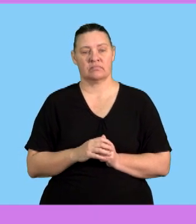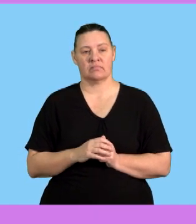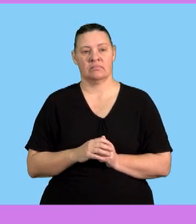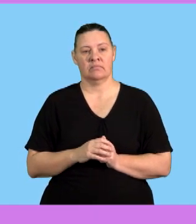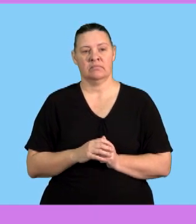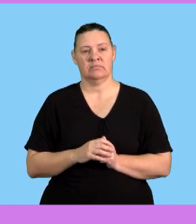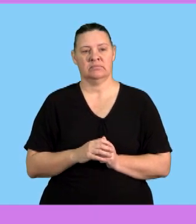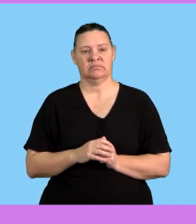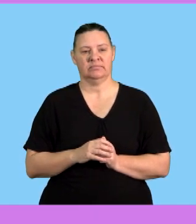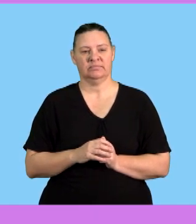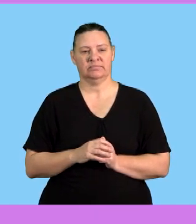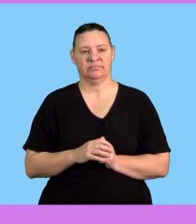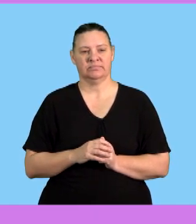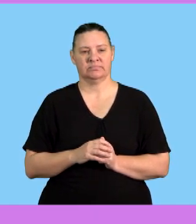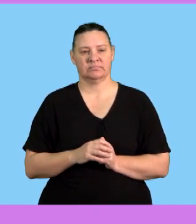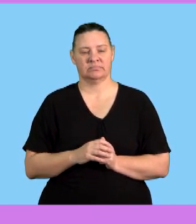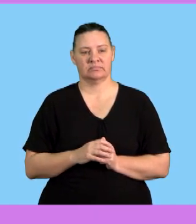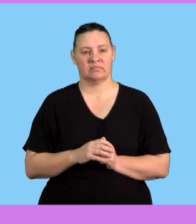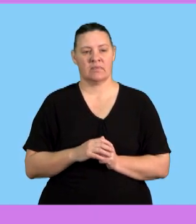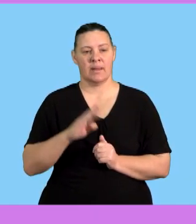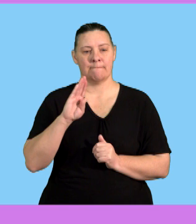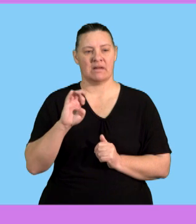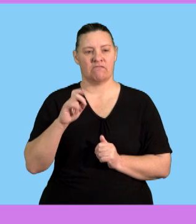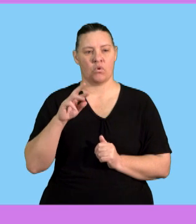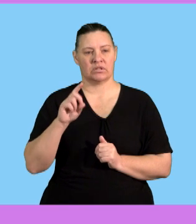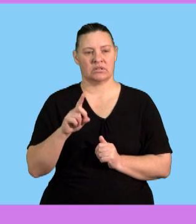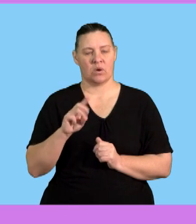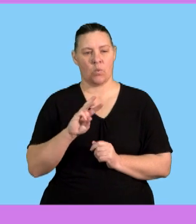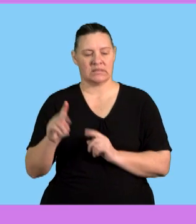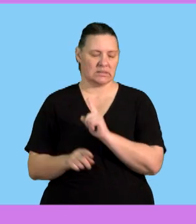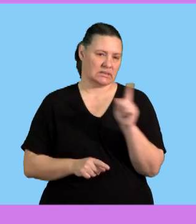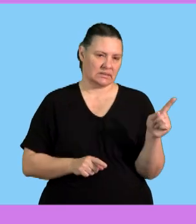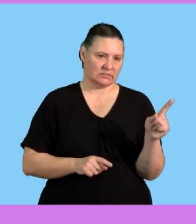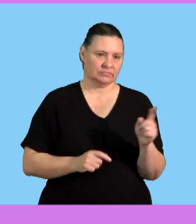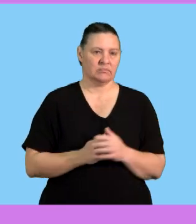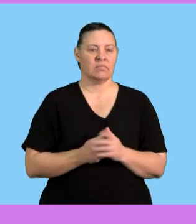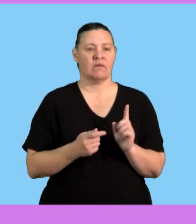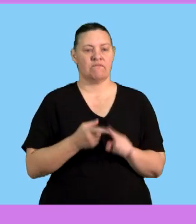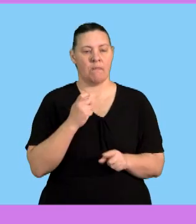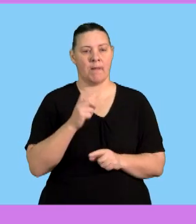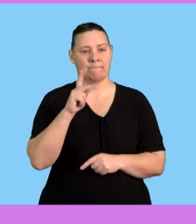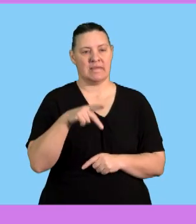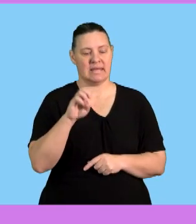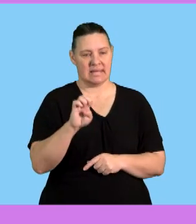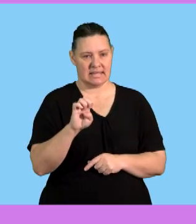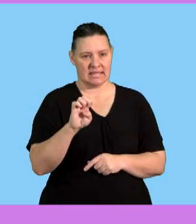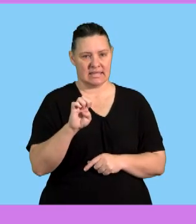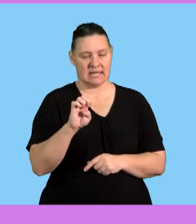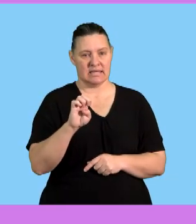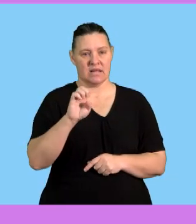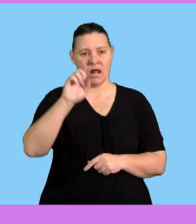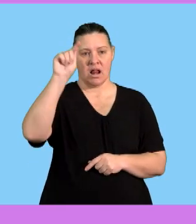here and our Bedford West there. So meaning from Port Elizabeth, when we